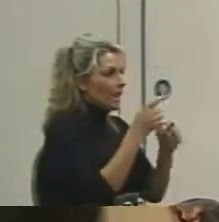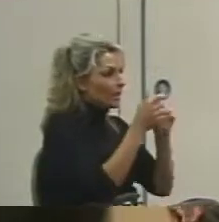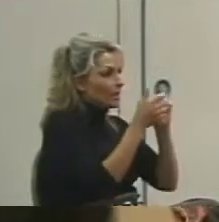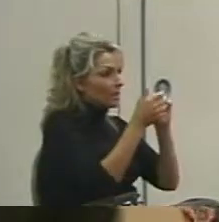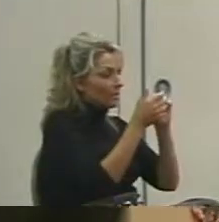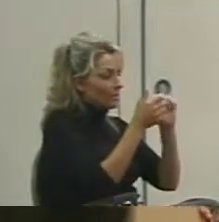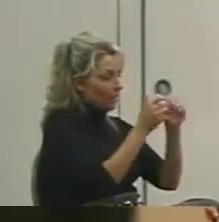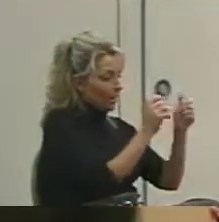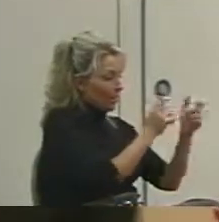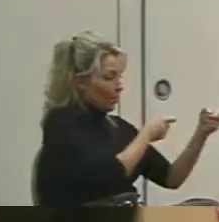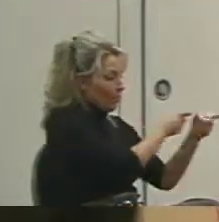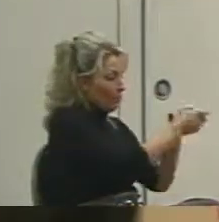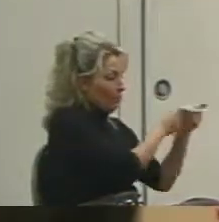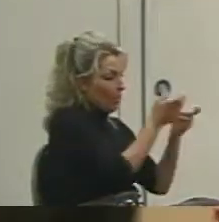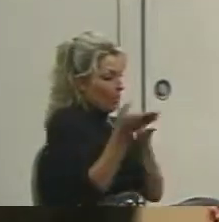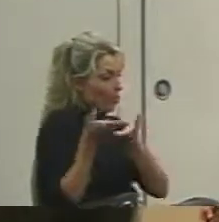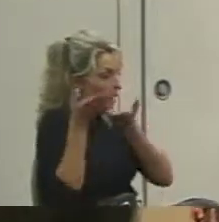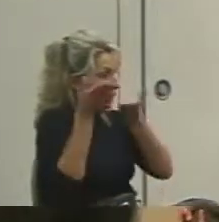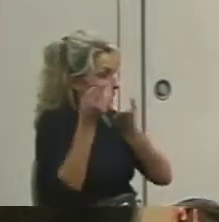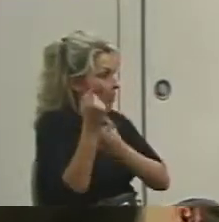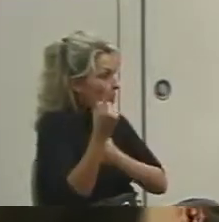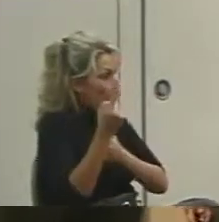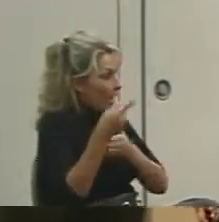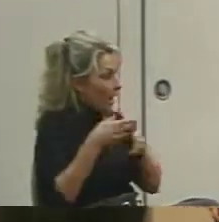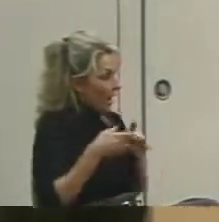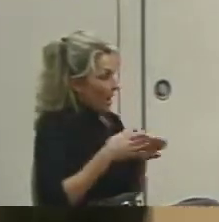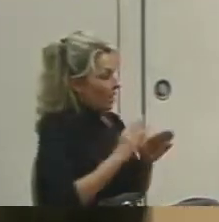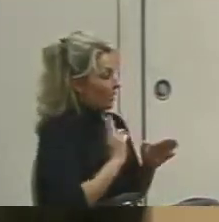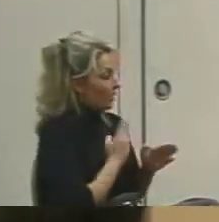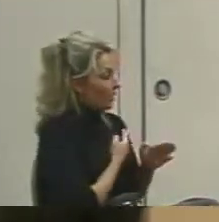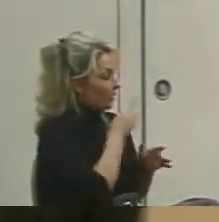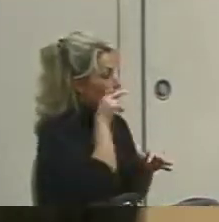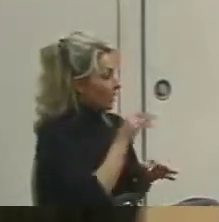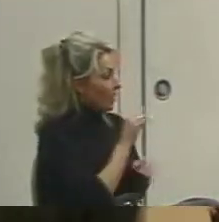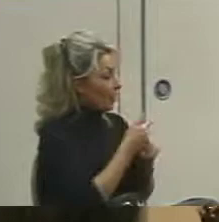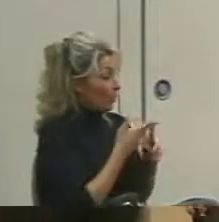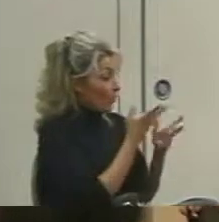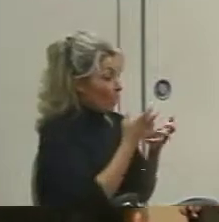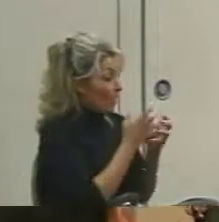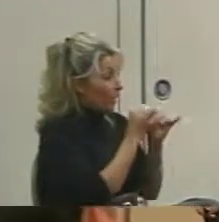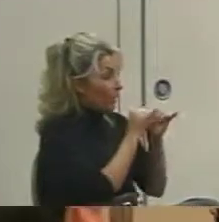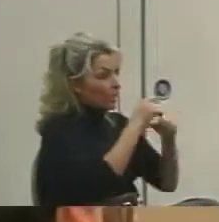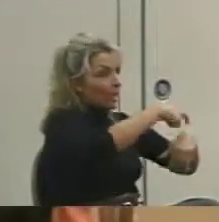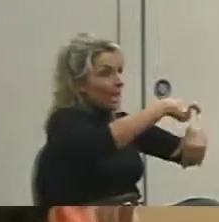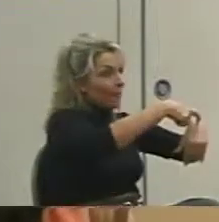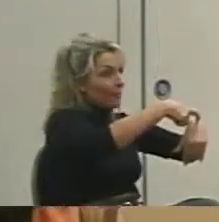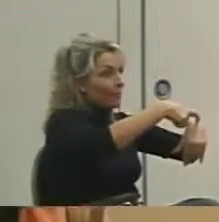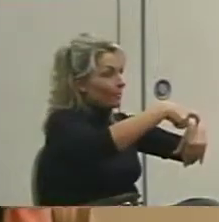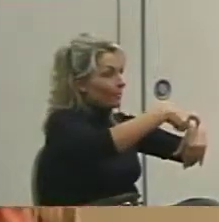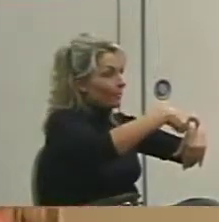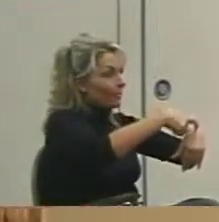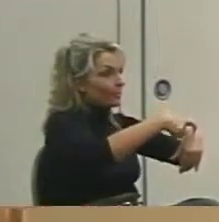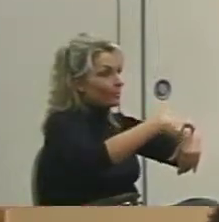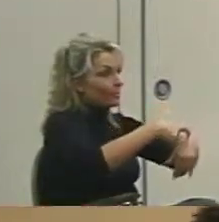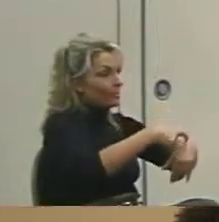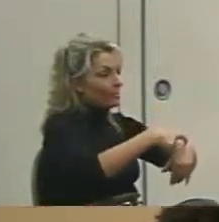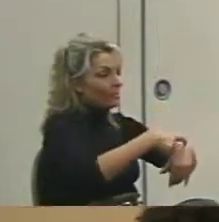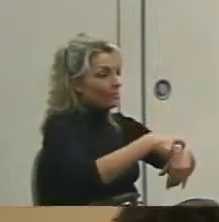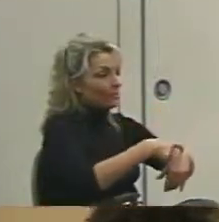one. Because it lets us decide when we want to measure. I'm only going to measure when he does